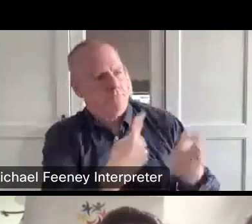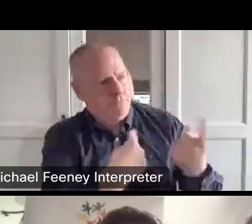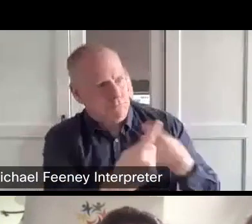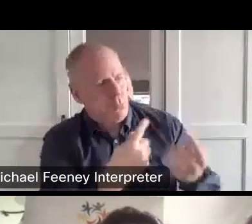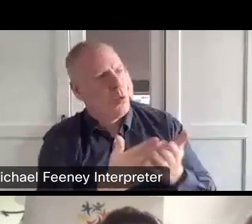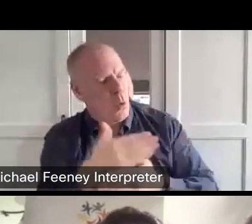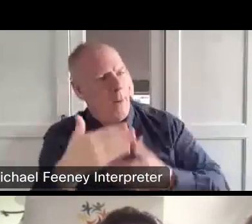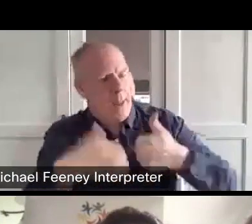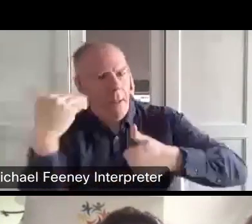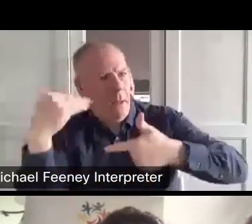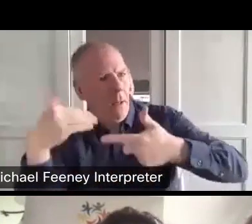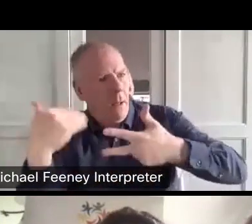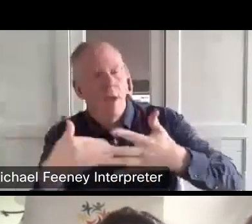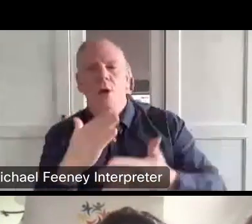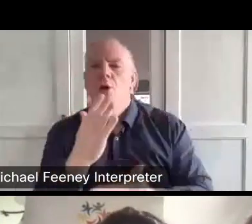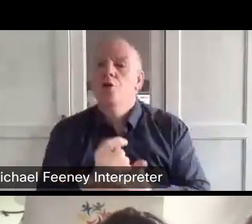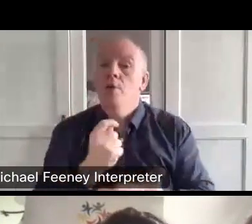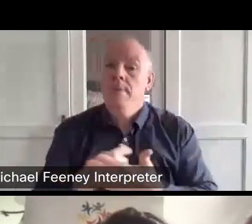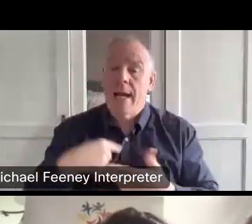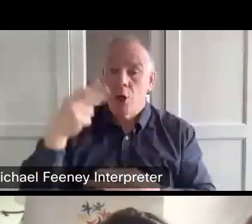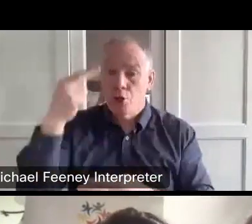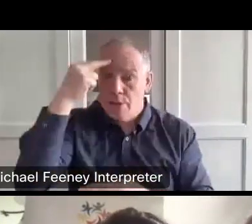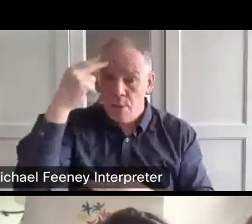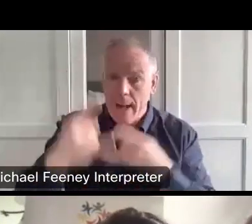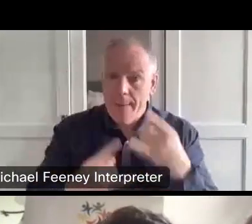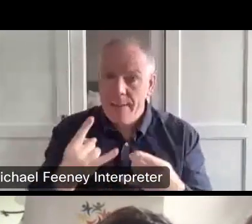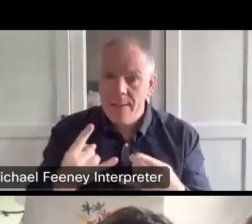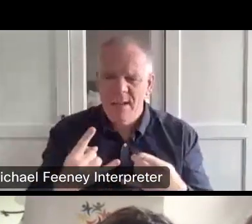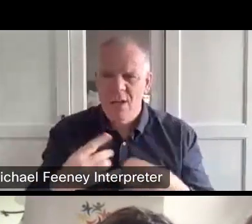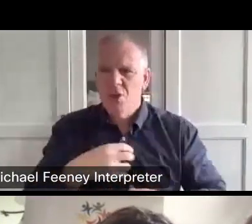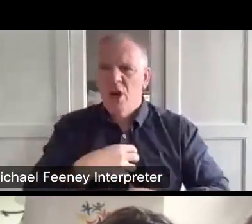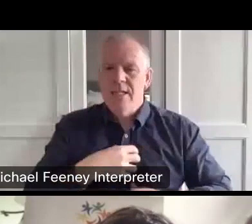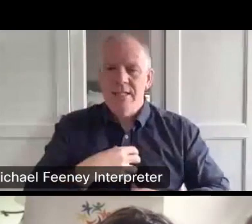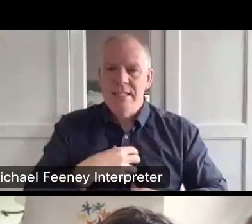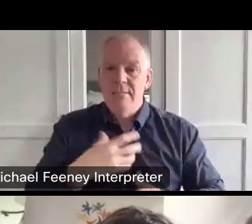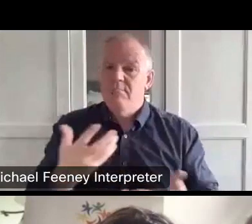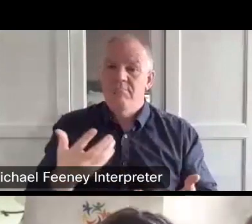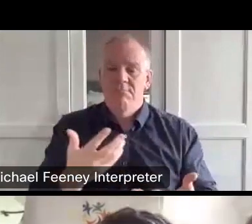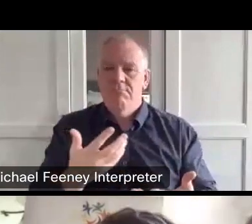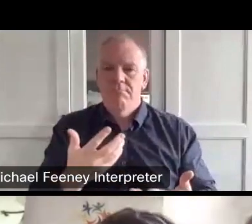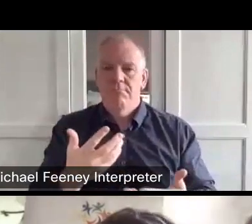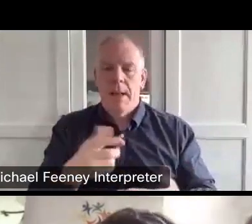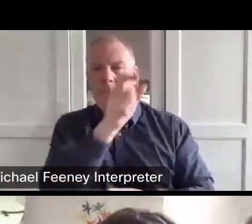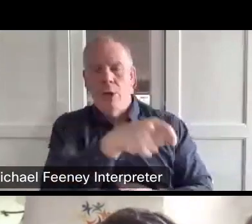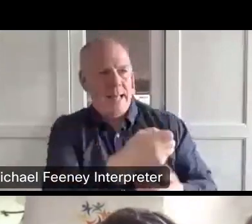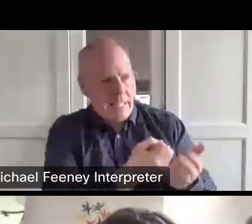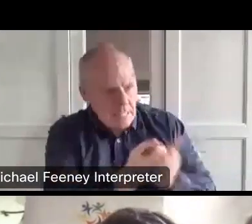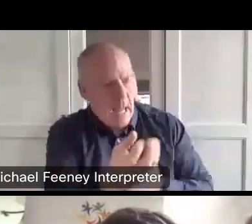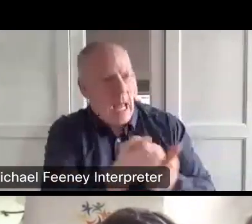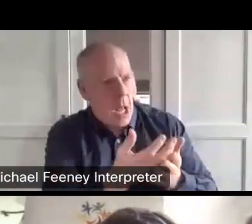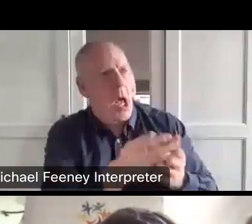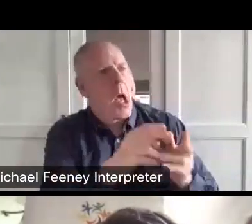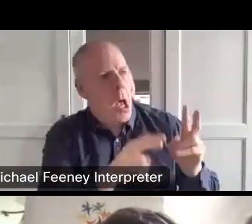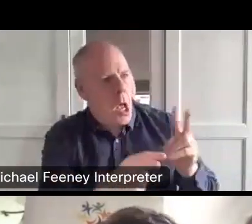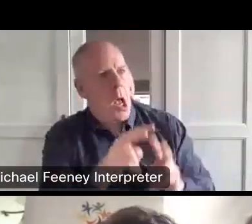And sometimes the things we perceive as being, you know, rather shocking, like if someone explains it to us, you